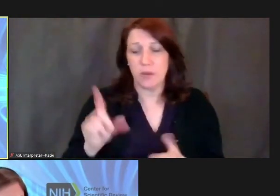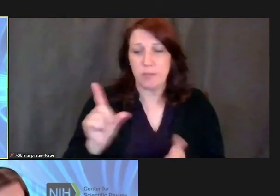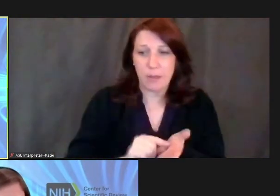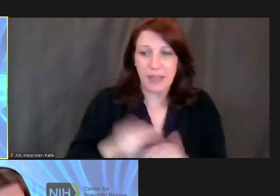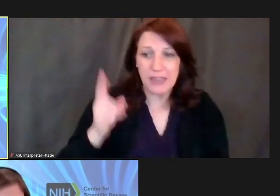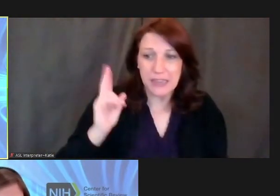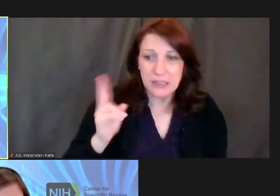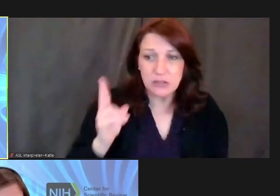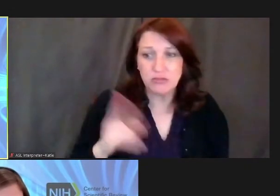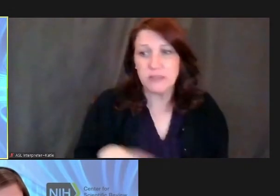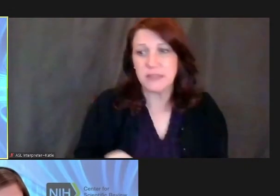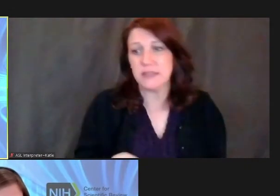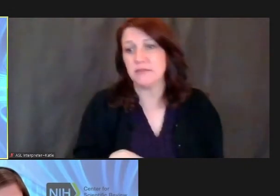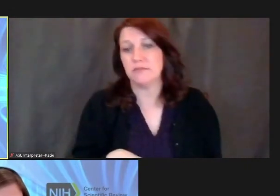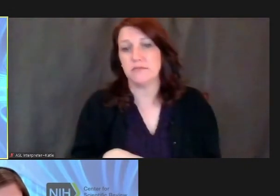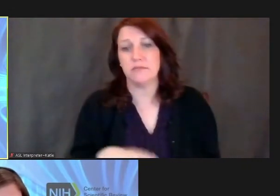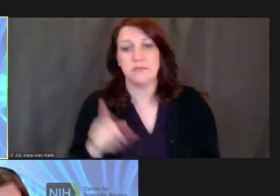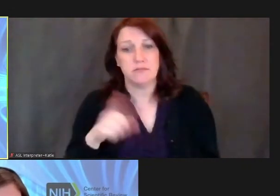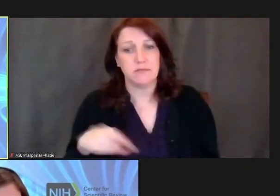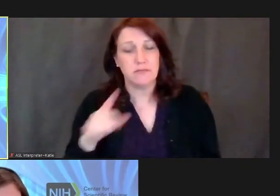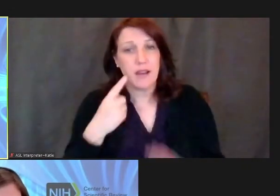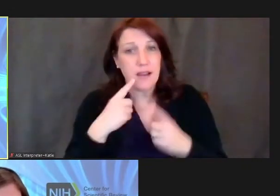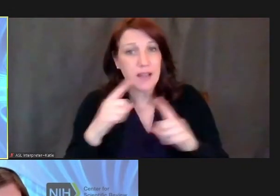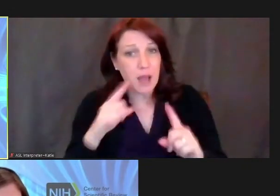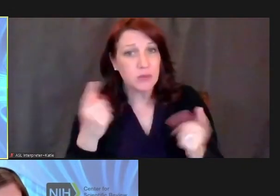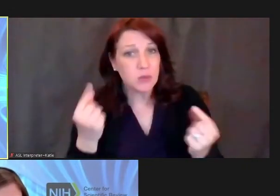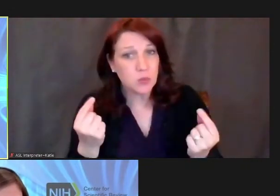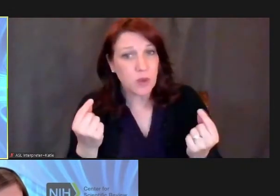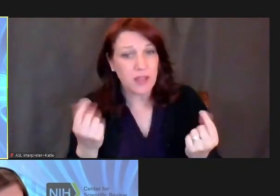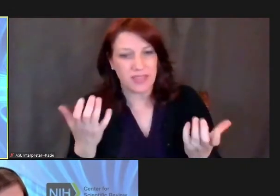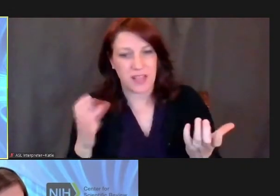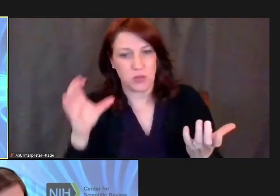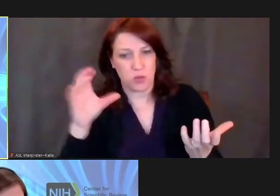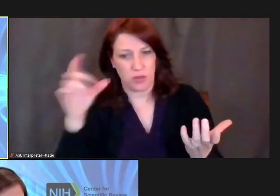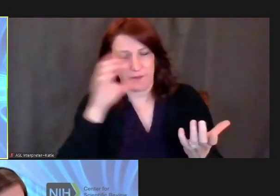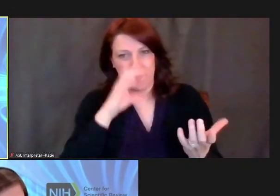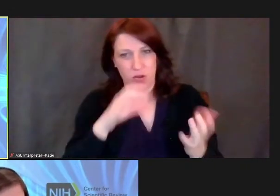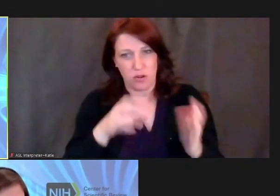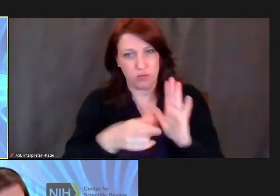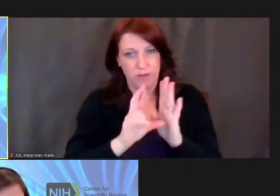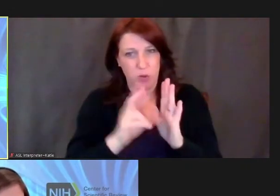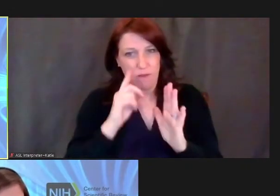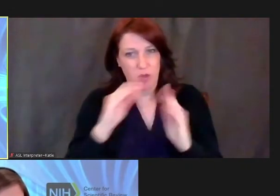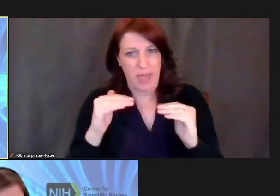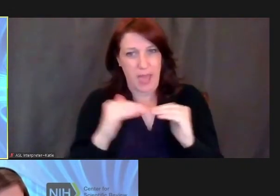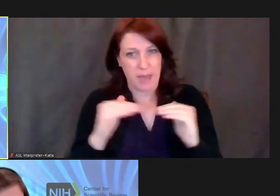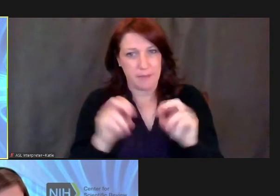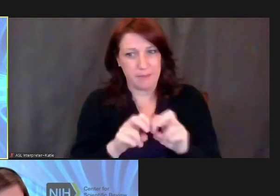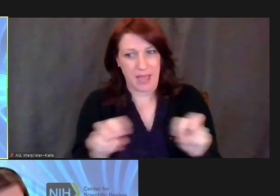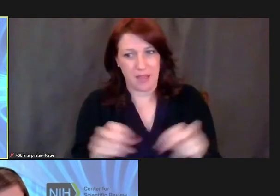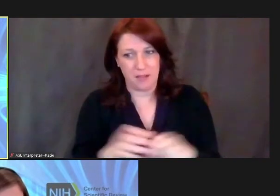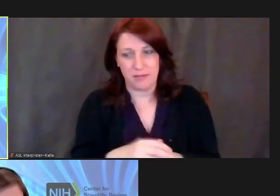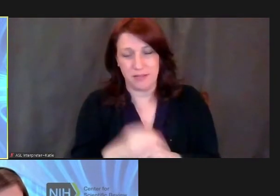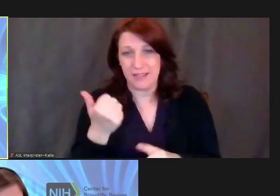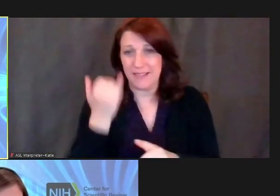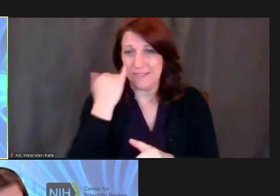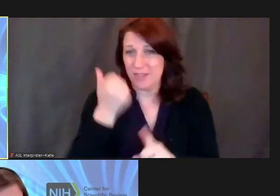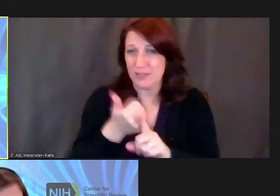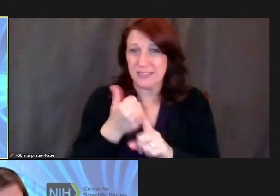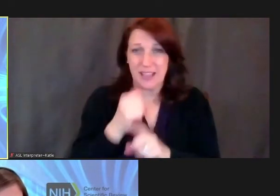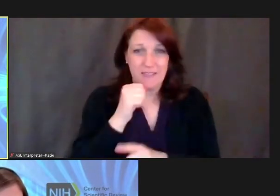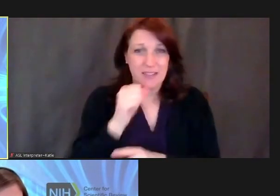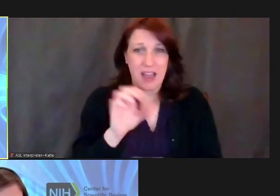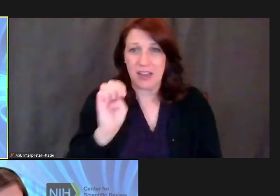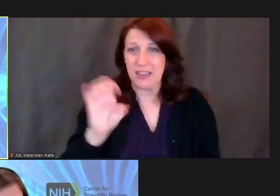looking for reviewers for our peer review panels. So, if you're not an early career investigator and you